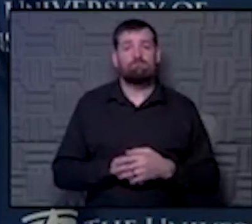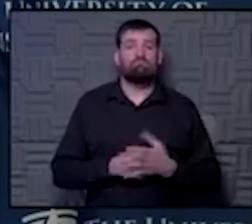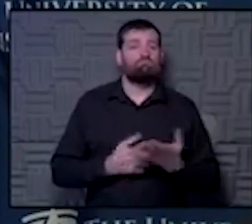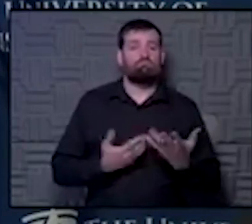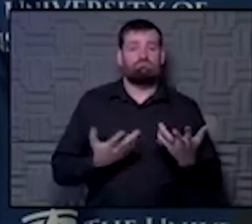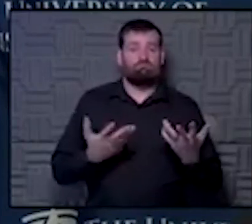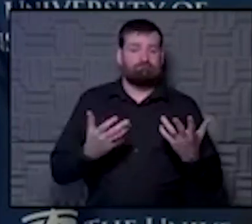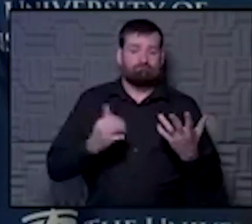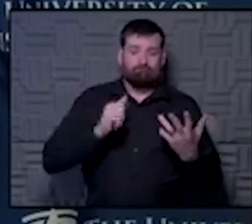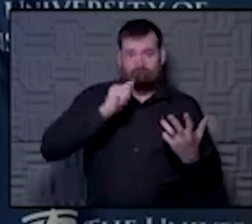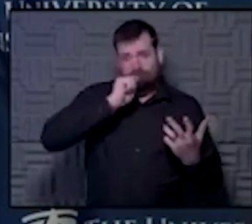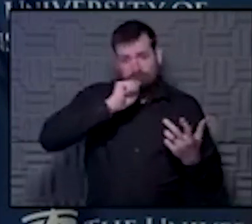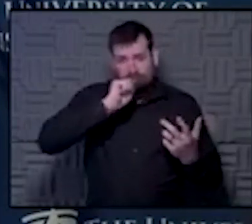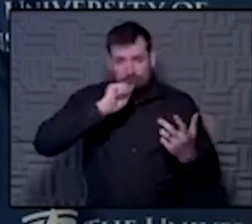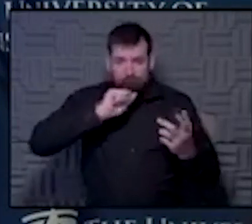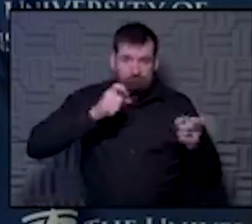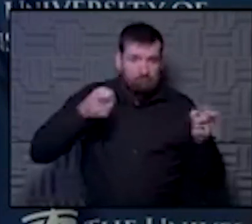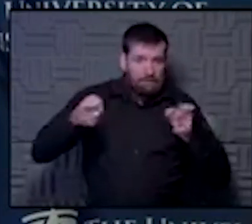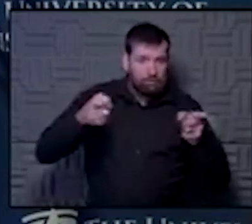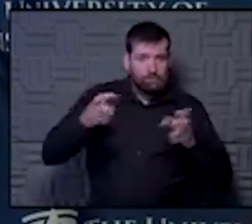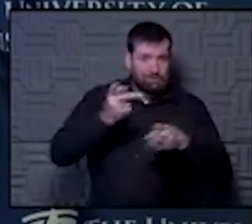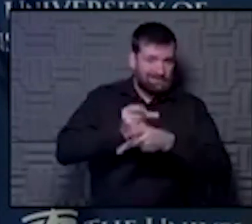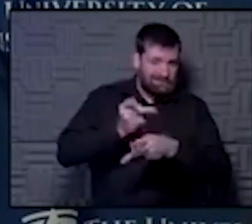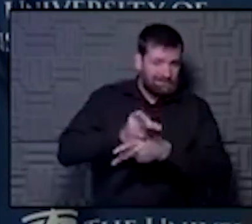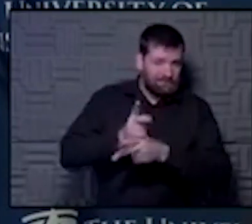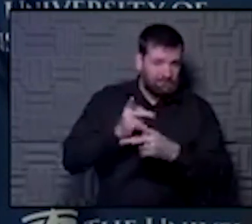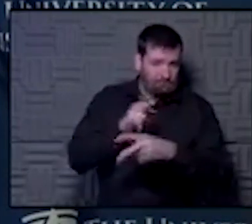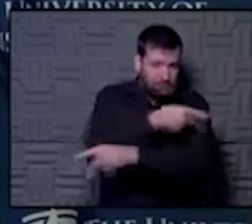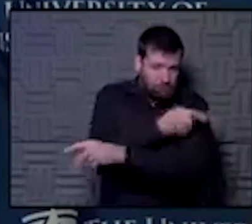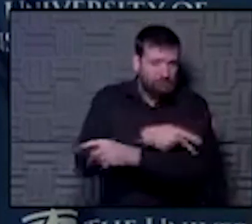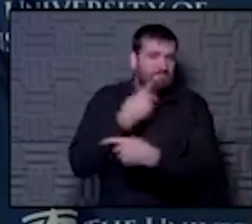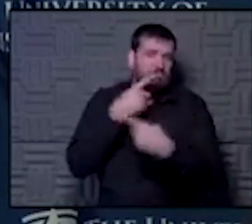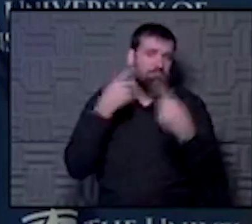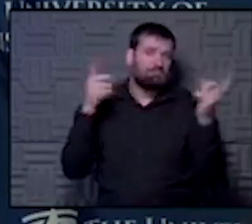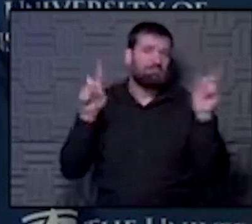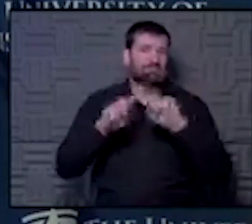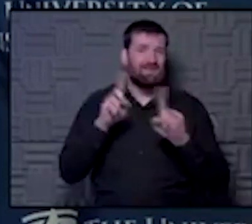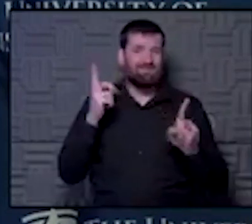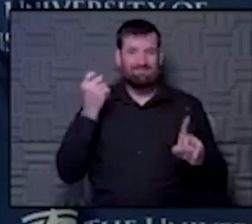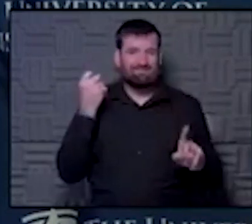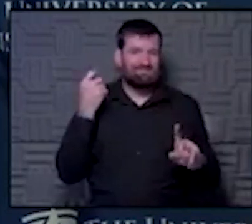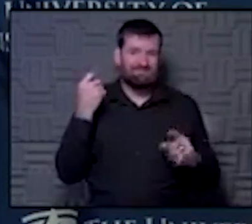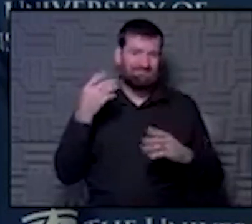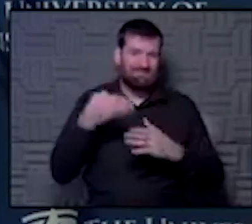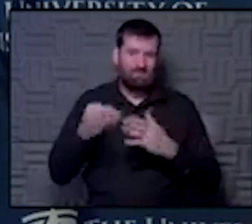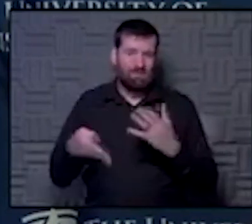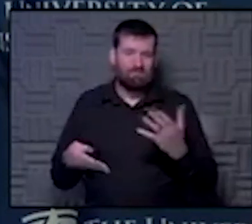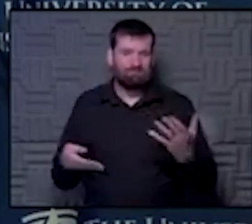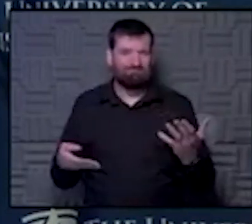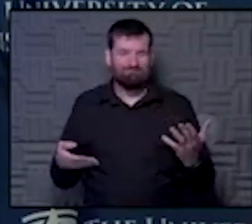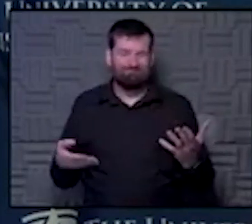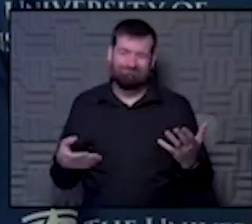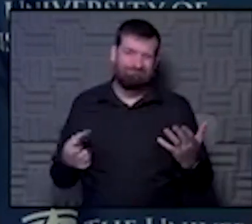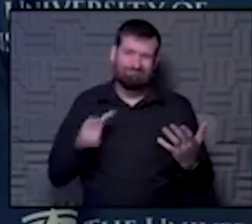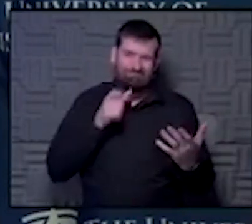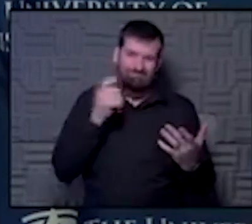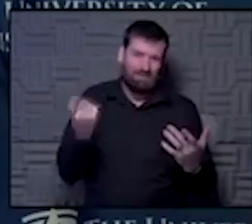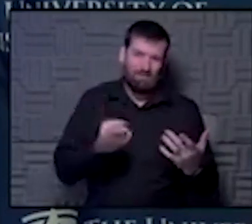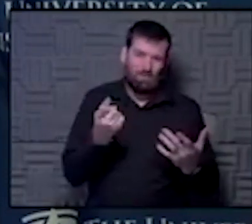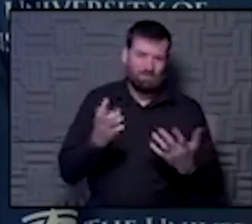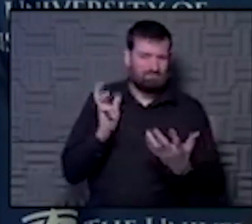managing and taking care of these patients. But, you know, the outcome always is not the way we want it. But